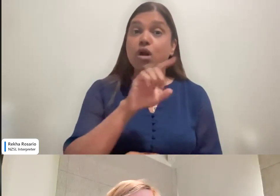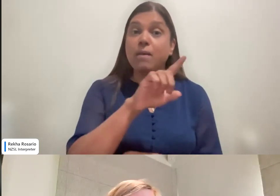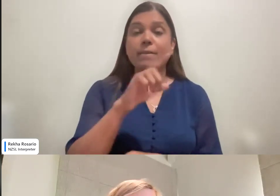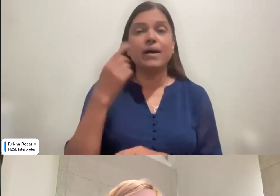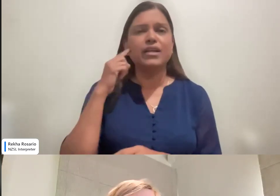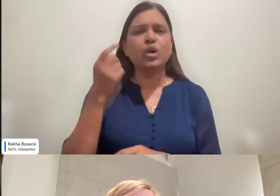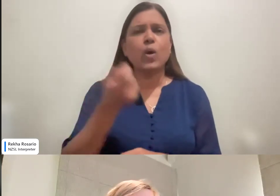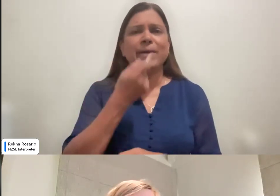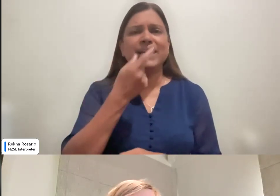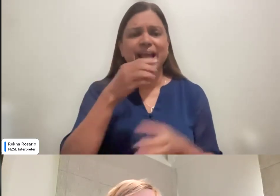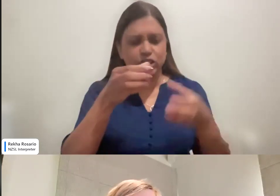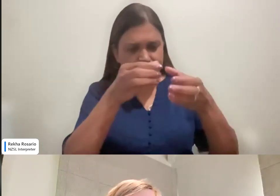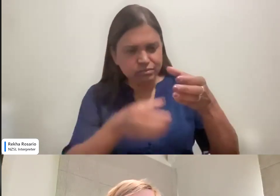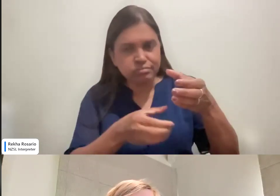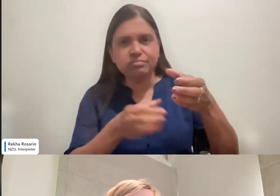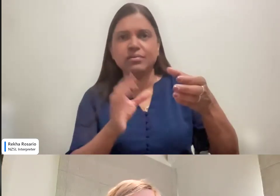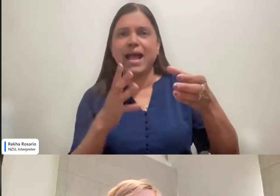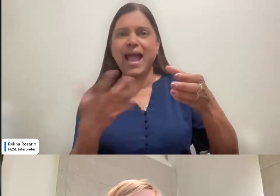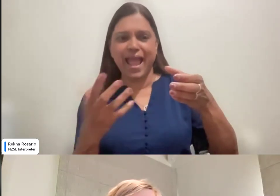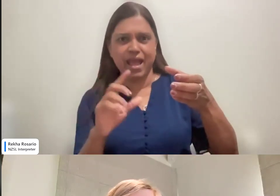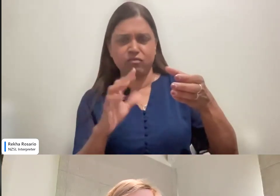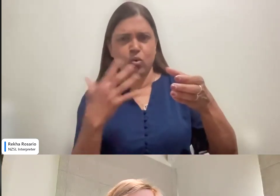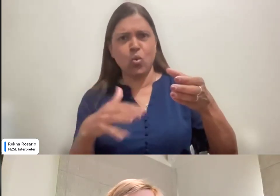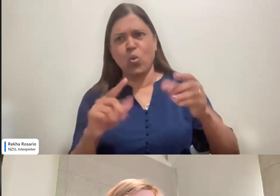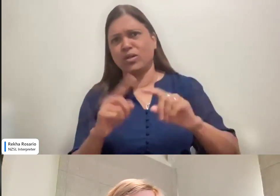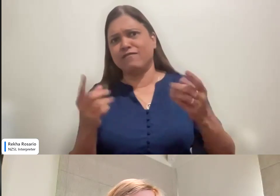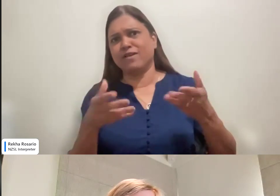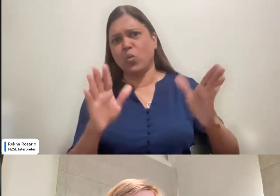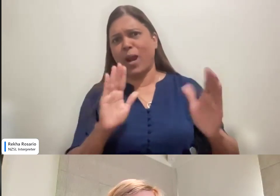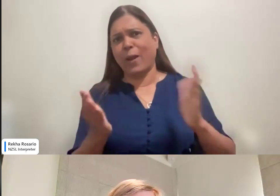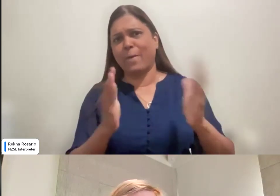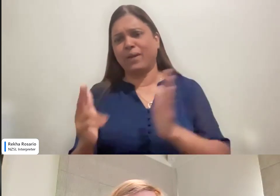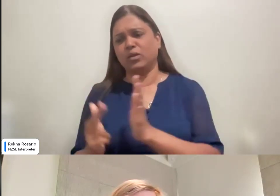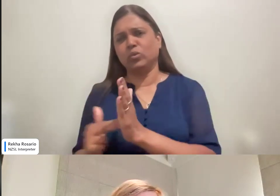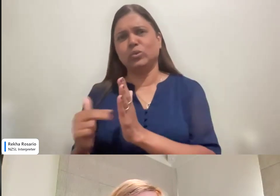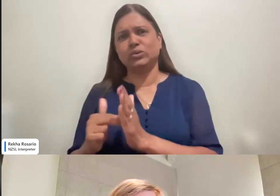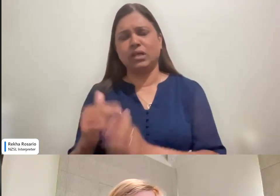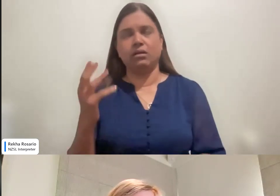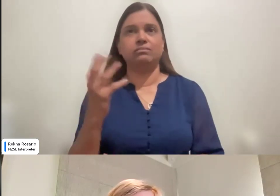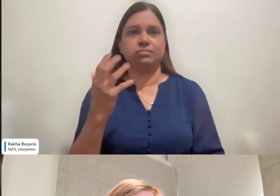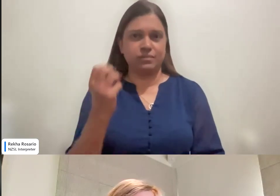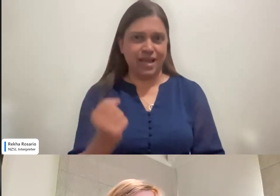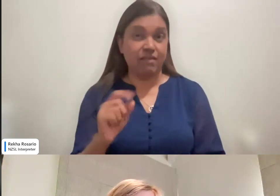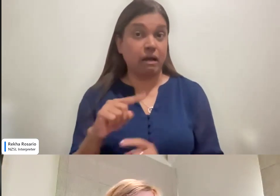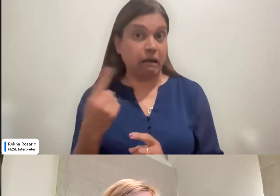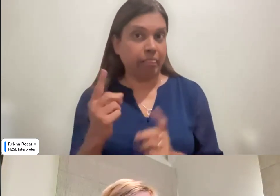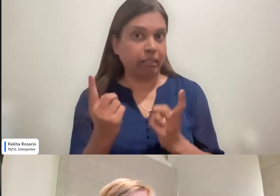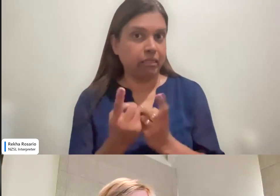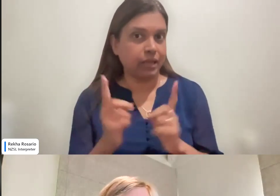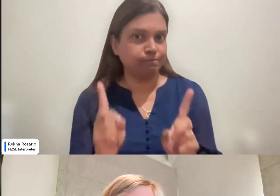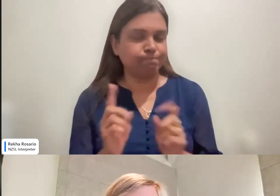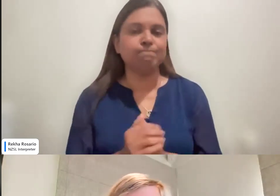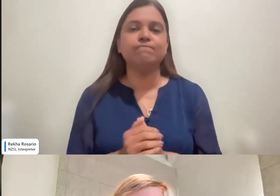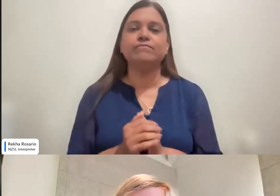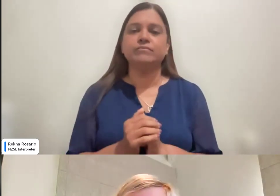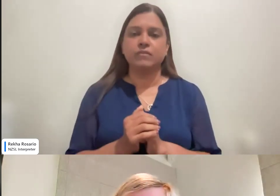absolutely. And, just because it affects one person, I reckon if they looked out there into the workforce